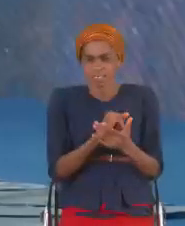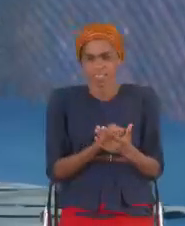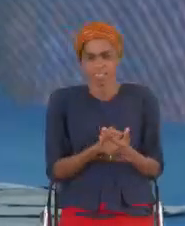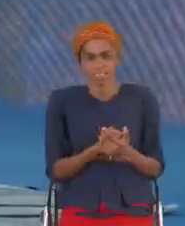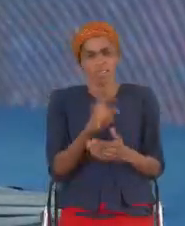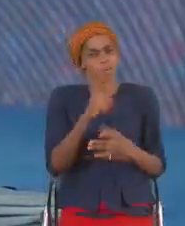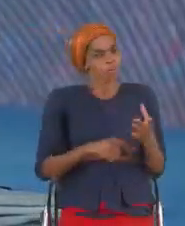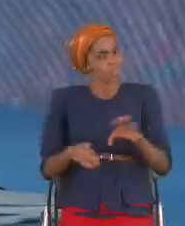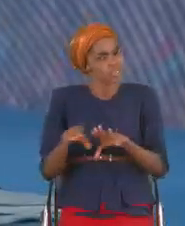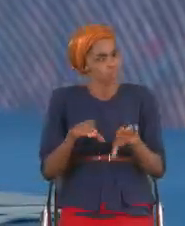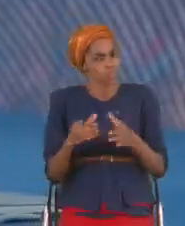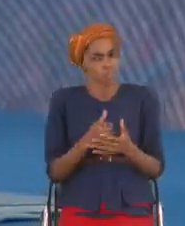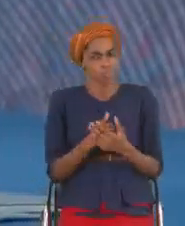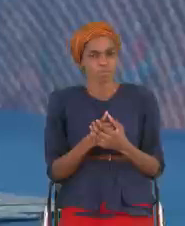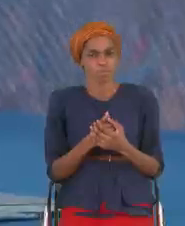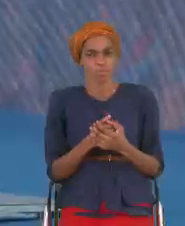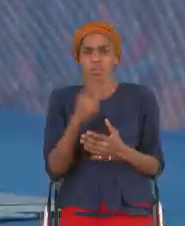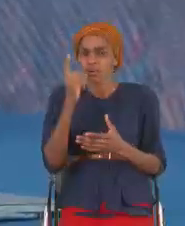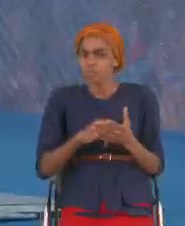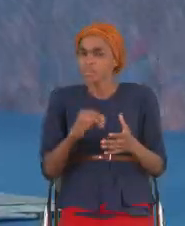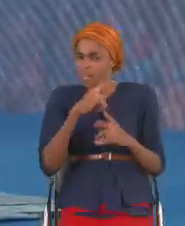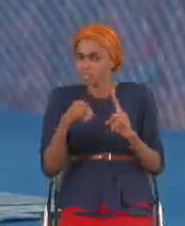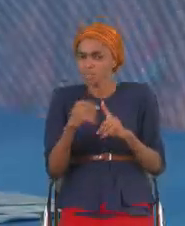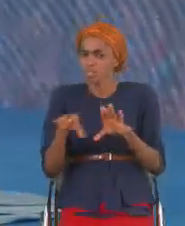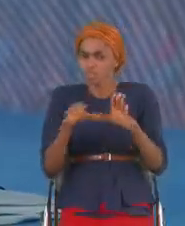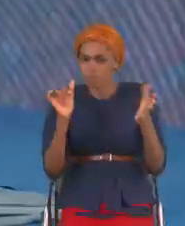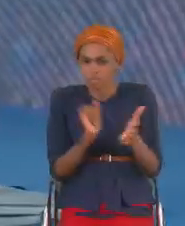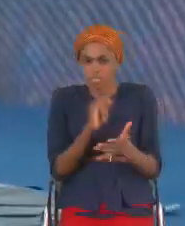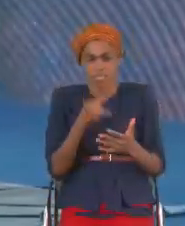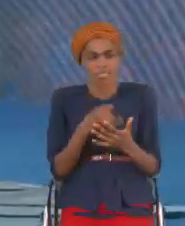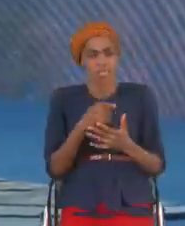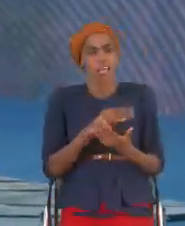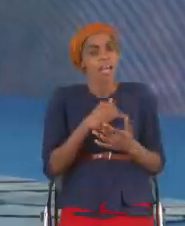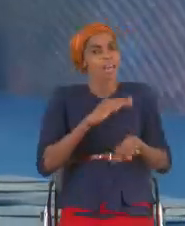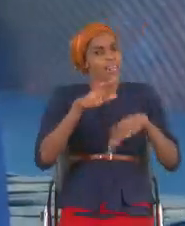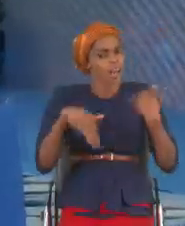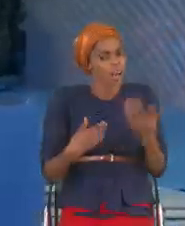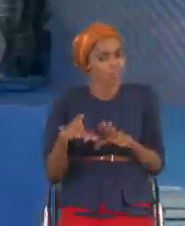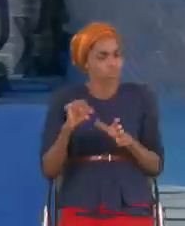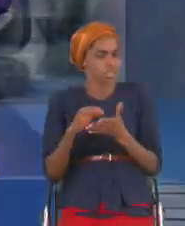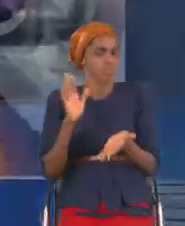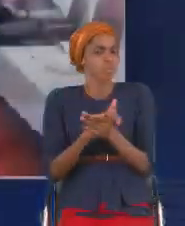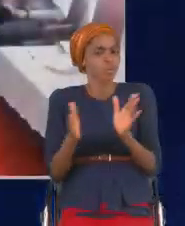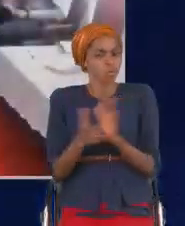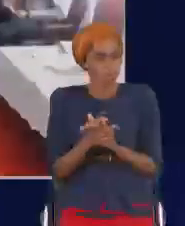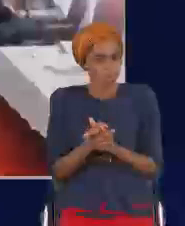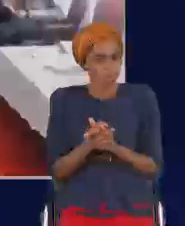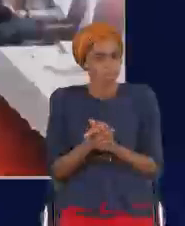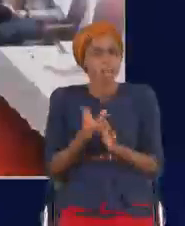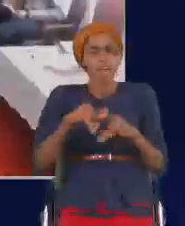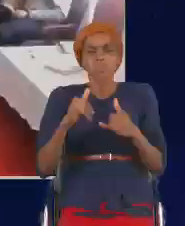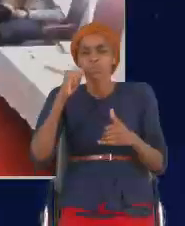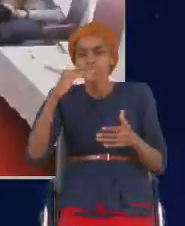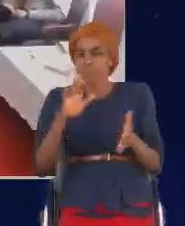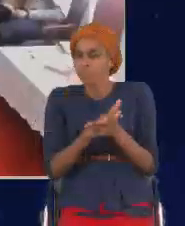he do? When does he do it? And how does he become? How does she